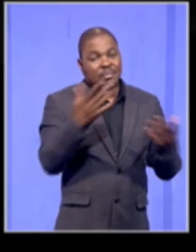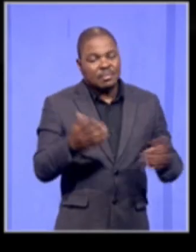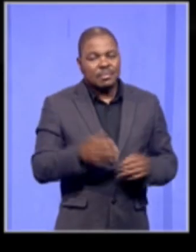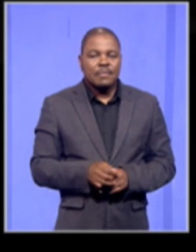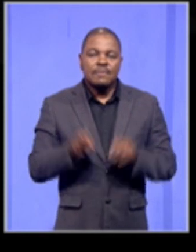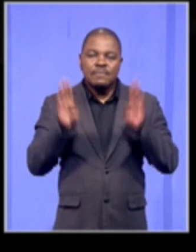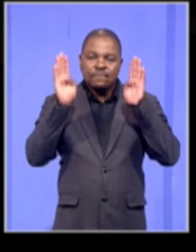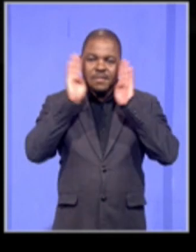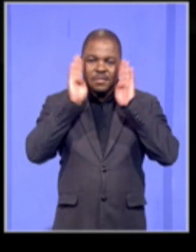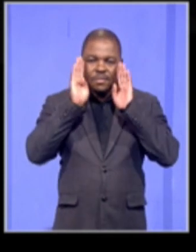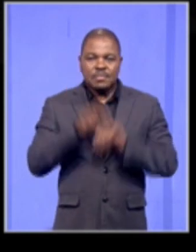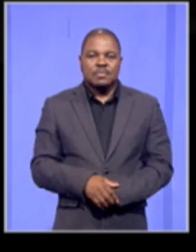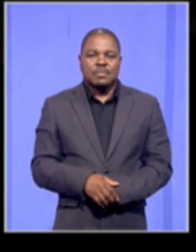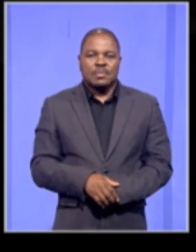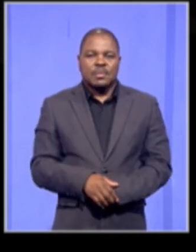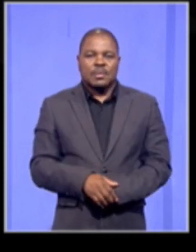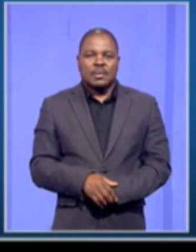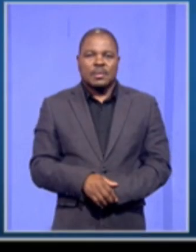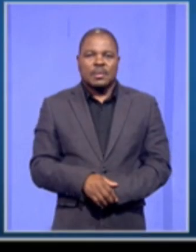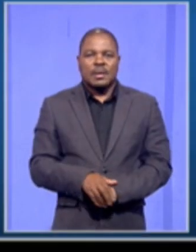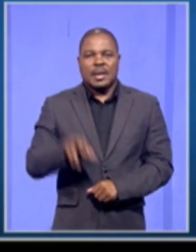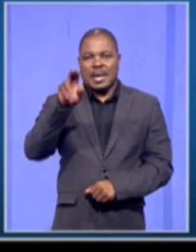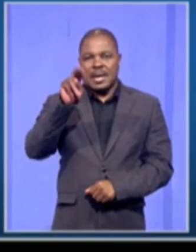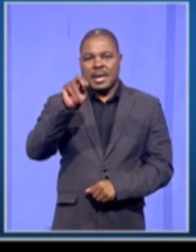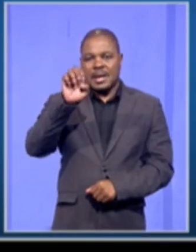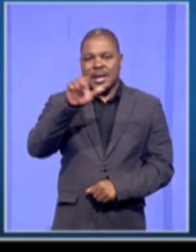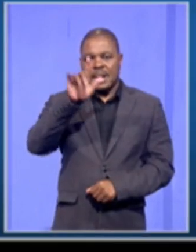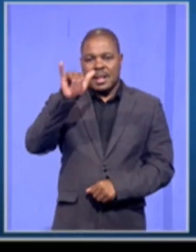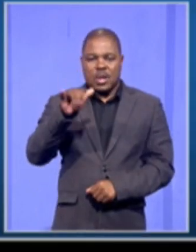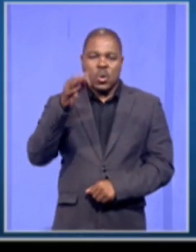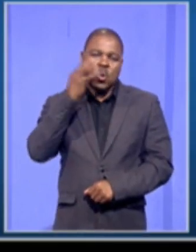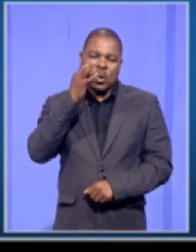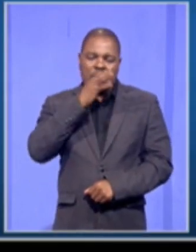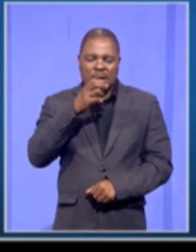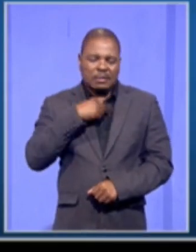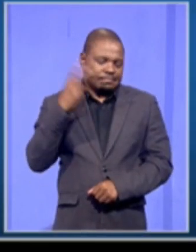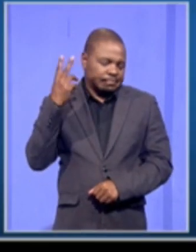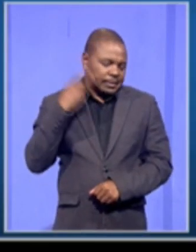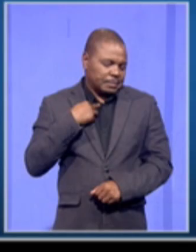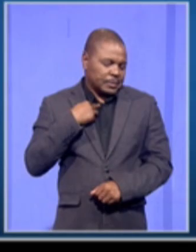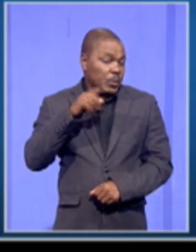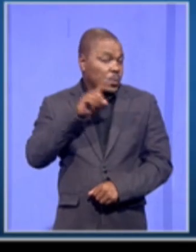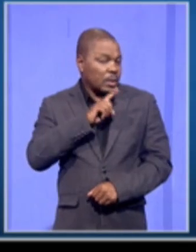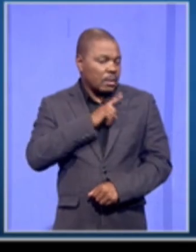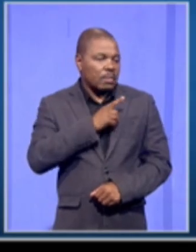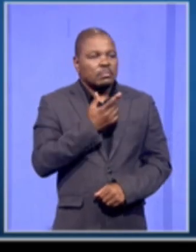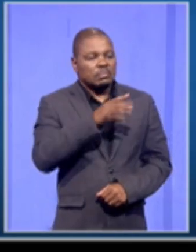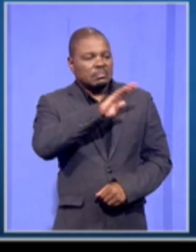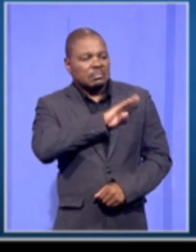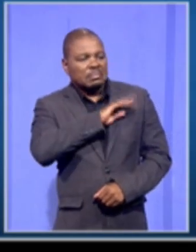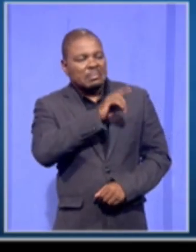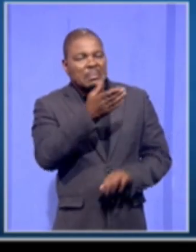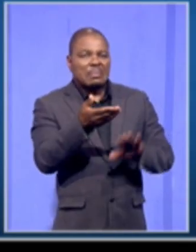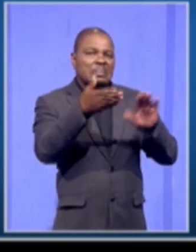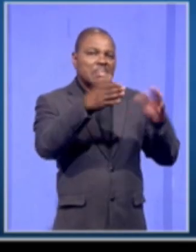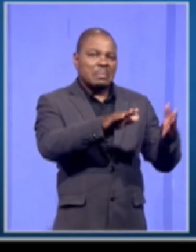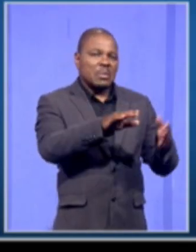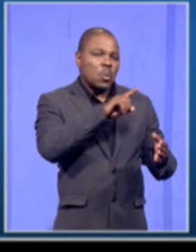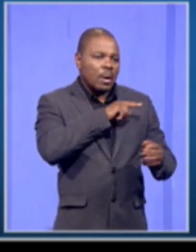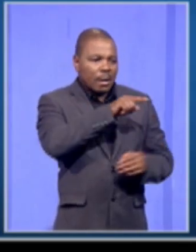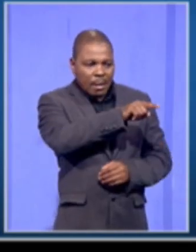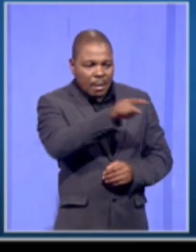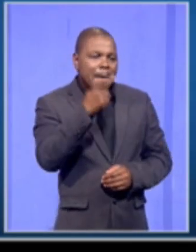la Facebook Nele Siwe o re ke nyamile kudu le go kwa bohloko ka go hlokofala ga mašole ao ka ge e le